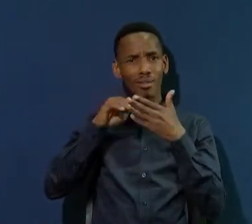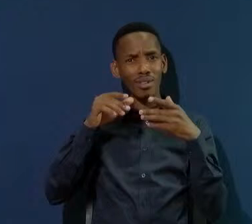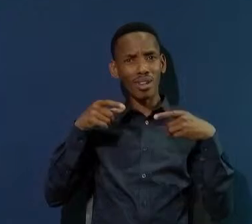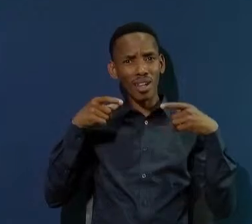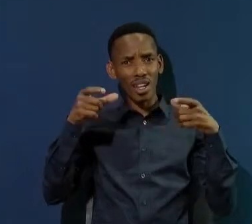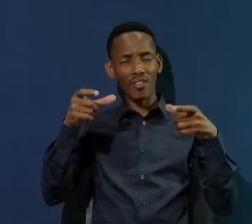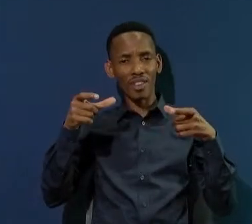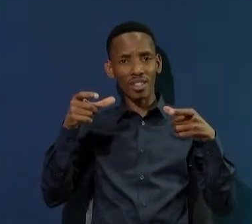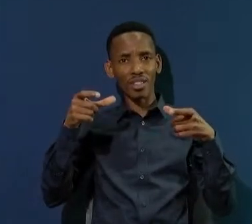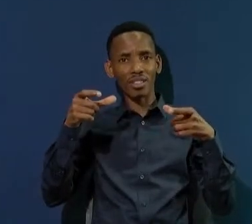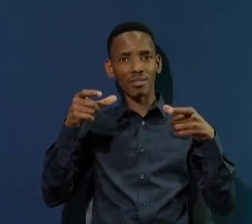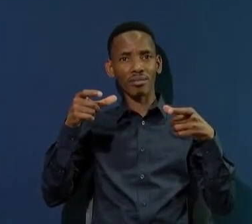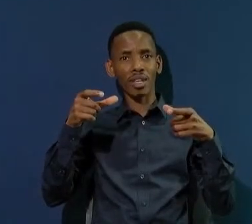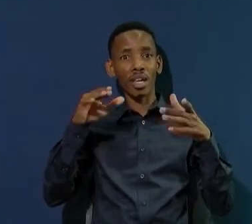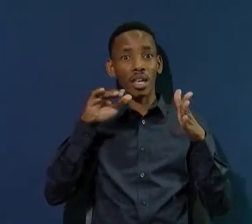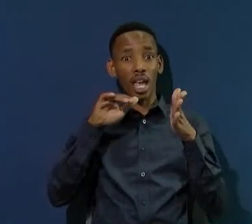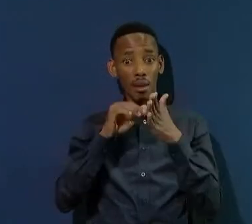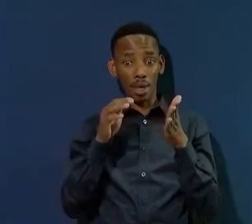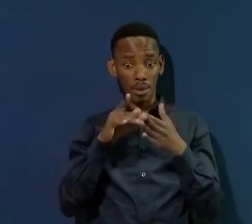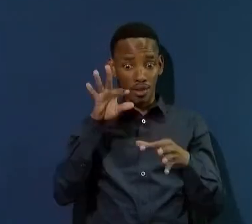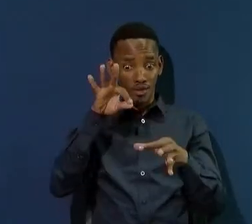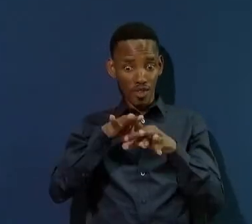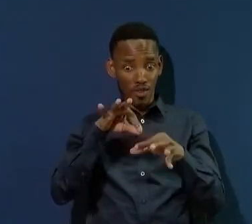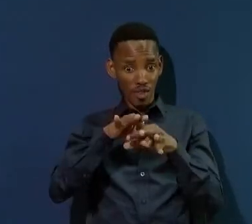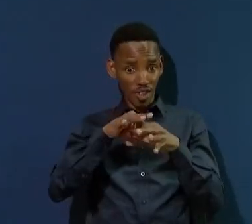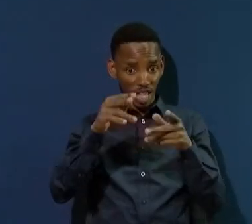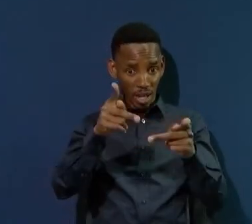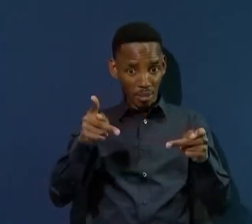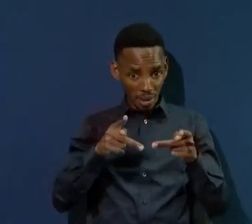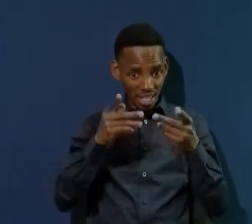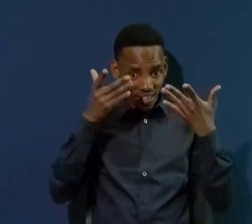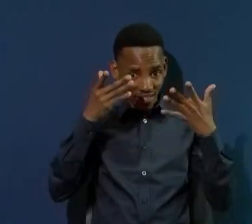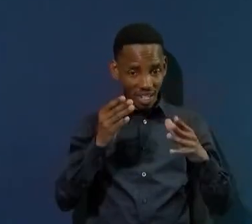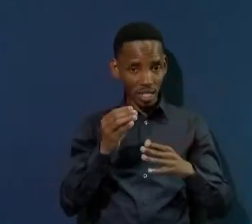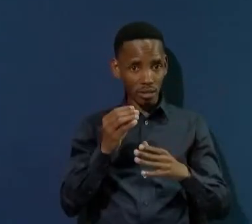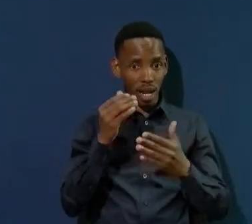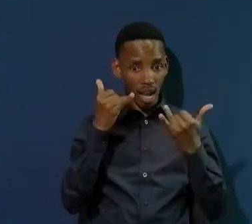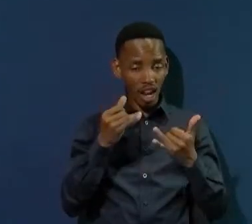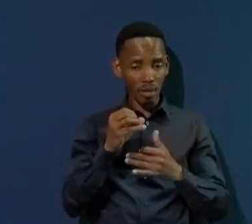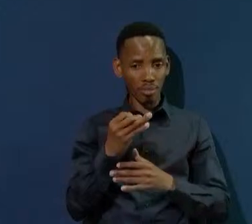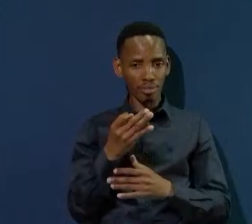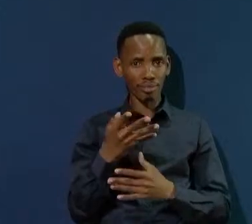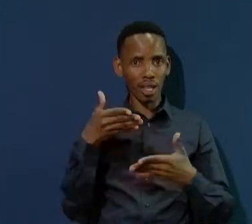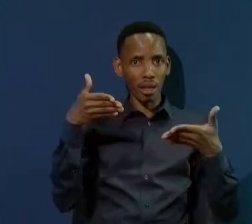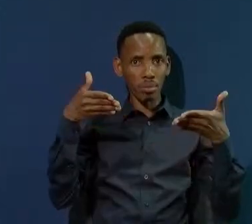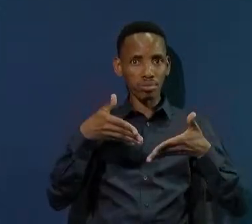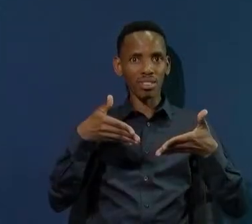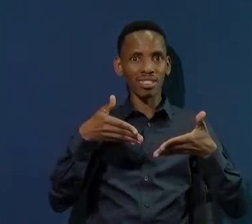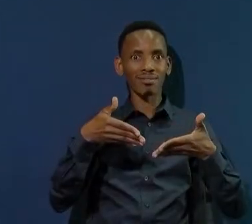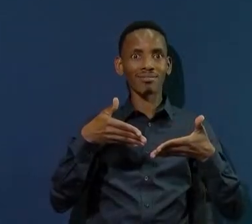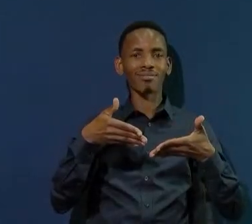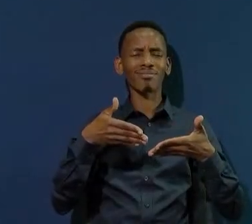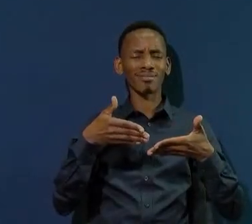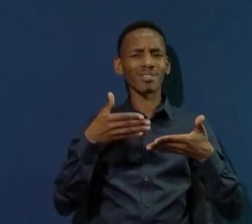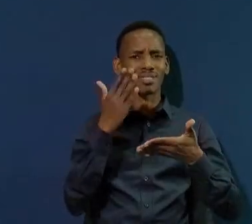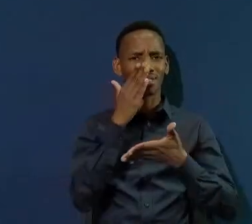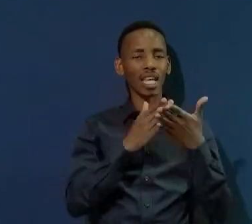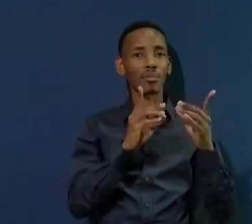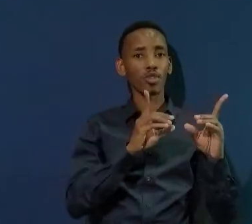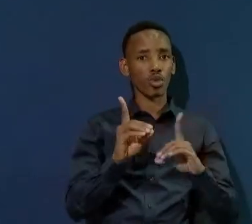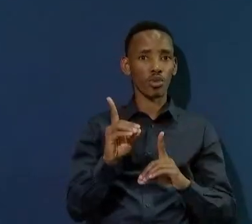polling stations is possible, and it has been done. And therefore, if it was done here, it